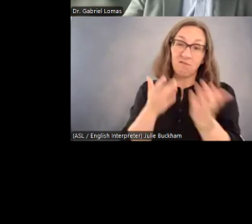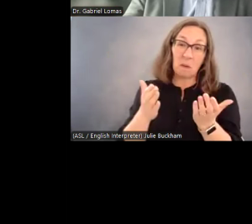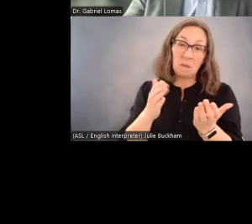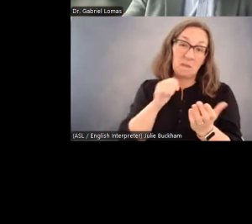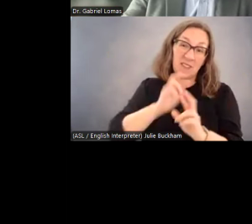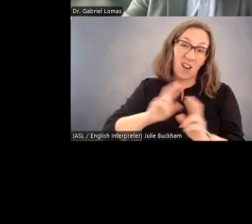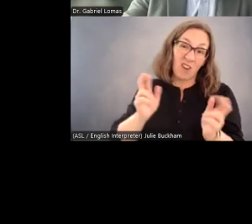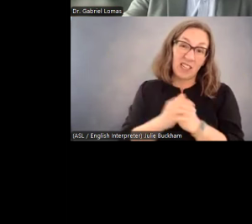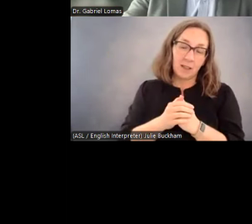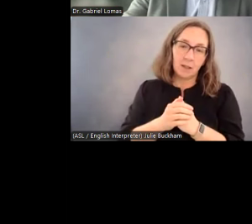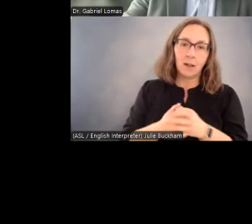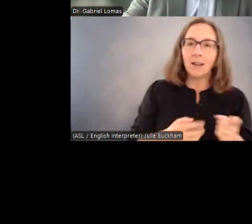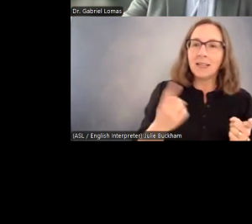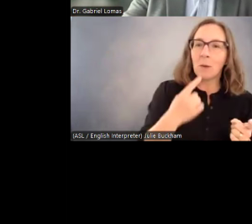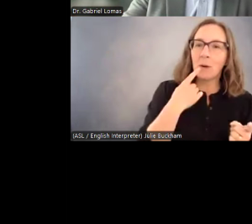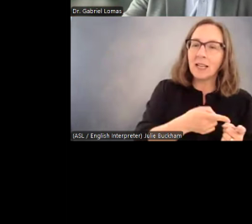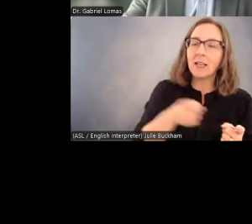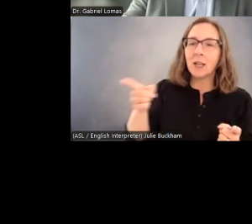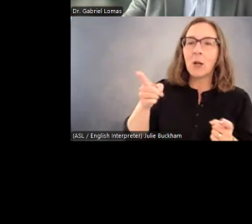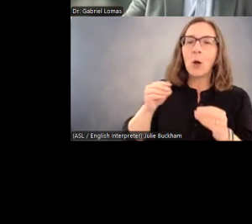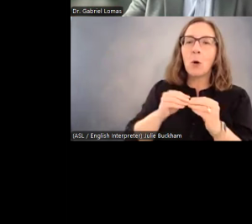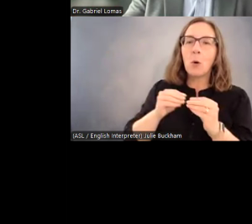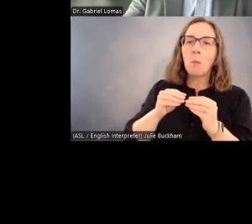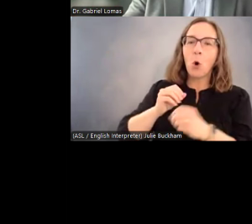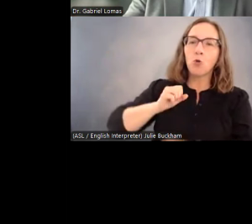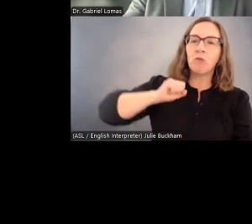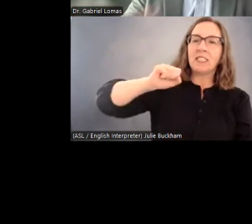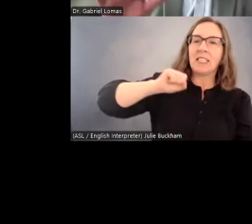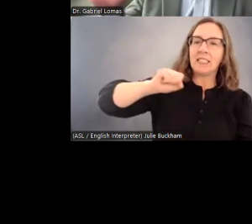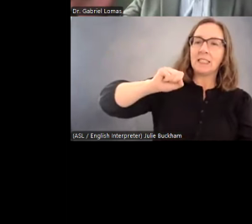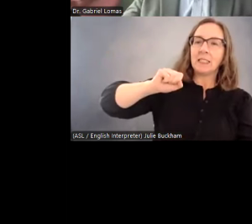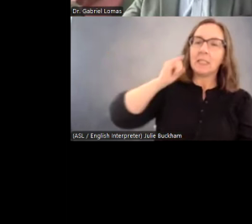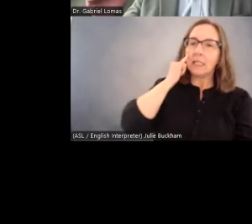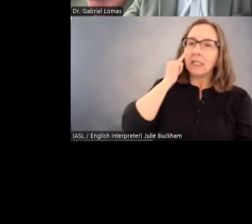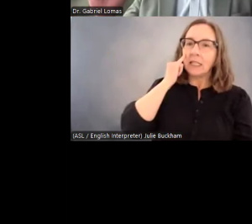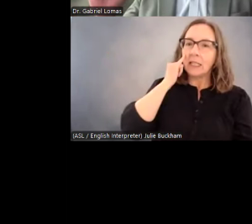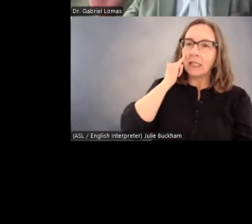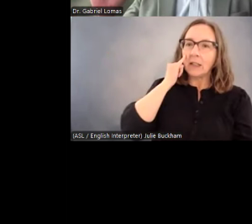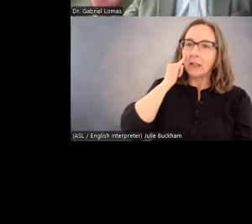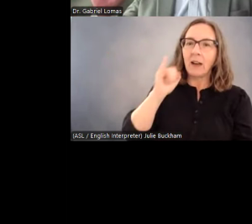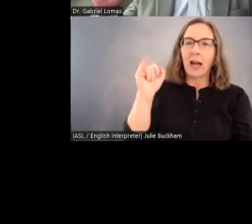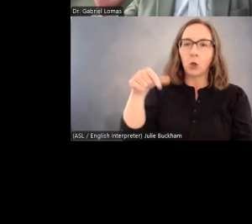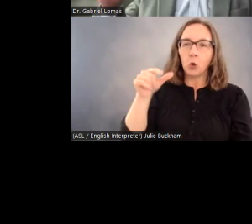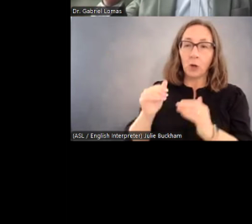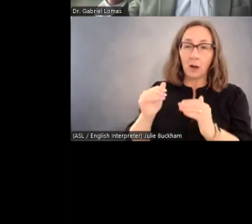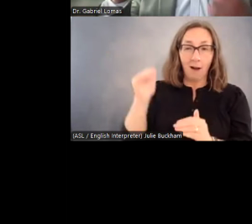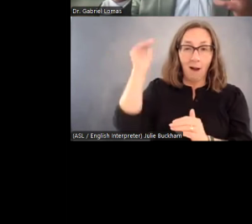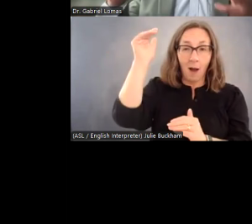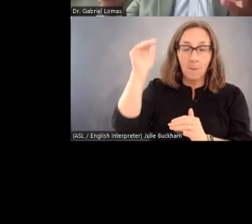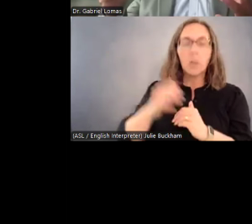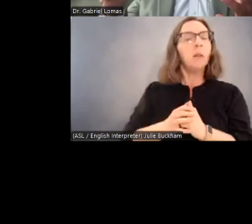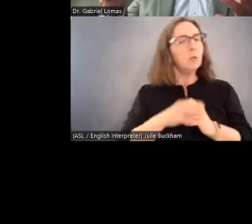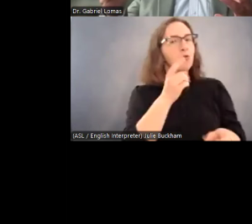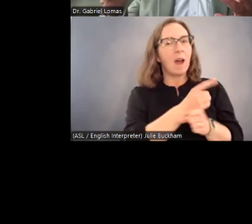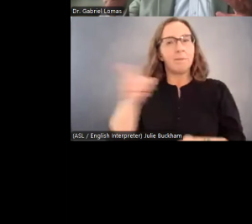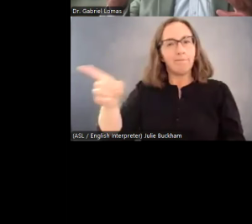Yeah, somebody says he's more likely to resist those peers if the suggestion of the suggestion of his IQ was higher. Yeah, he's not making